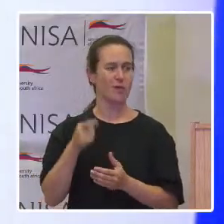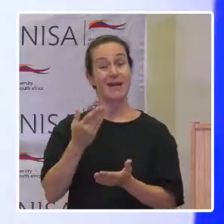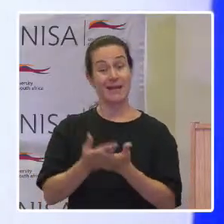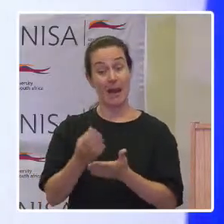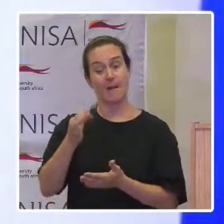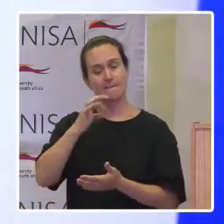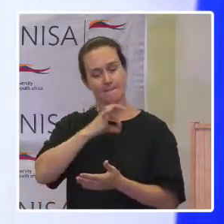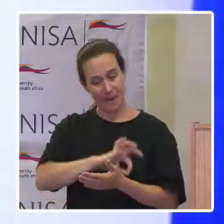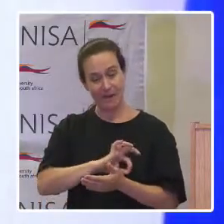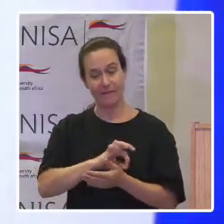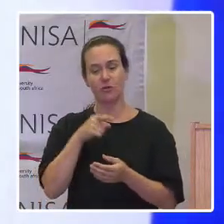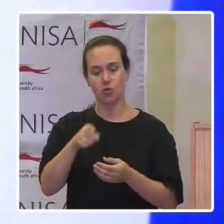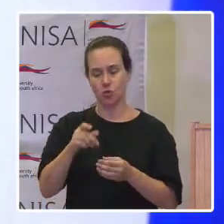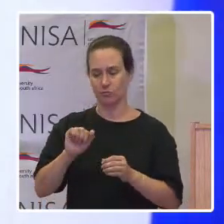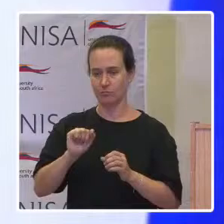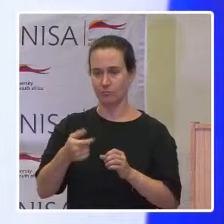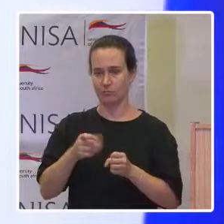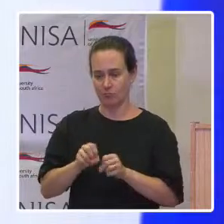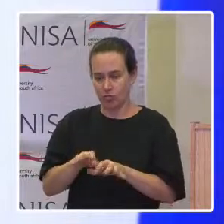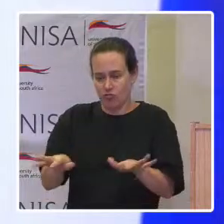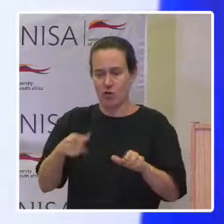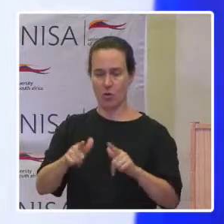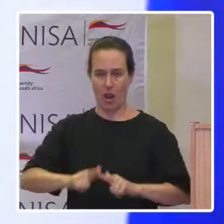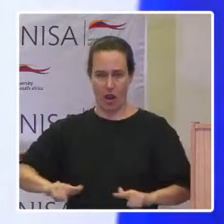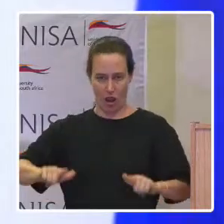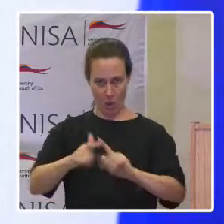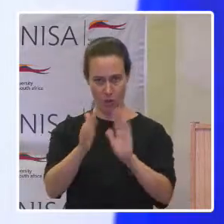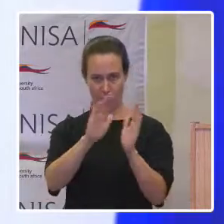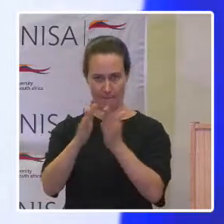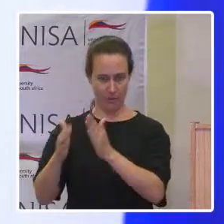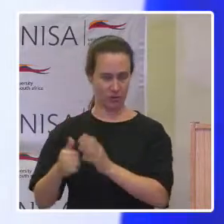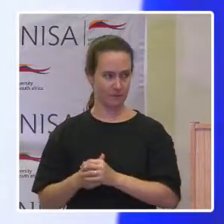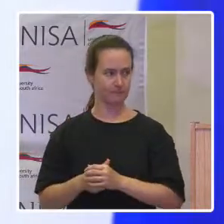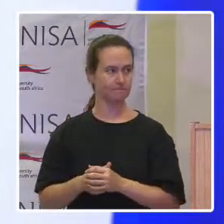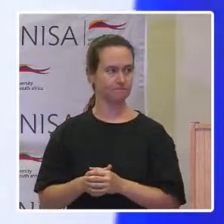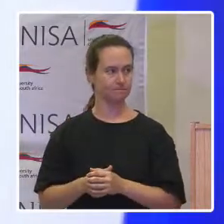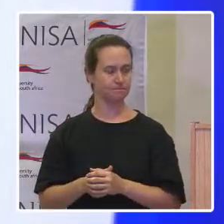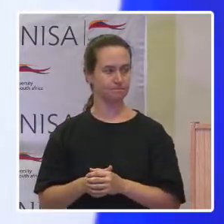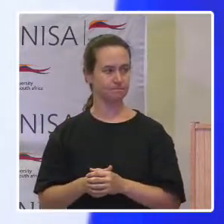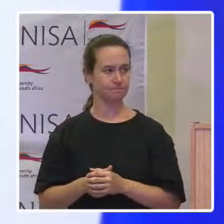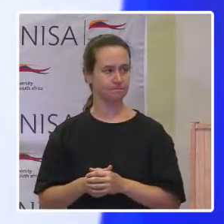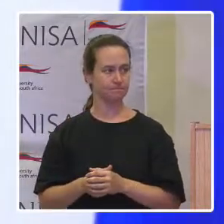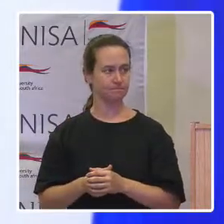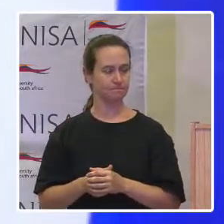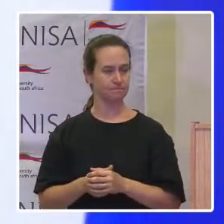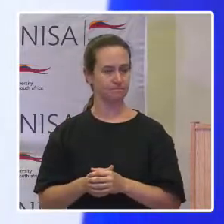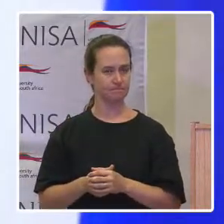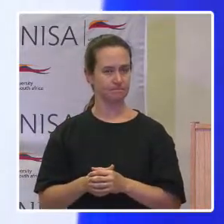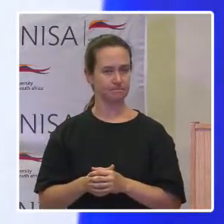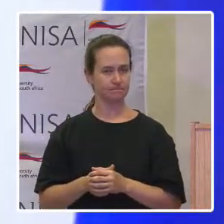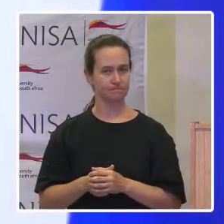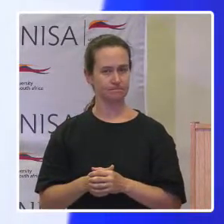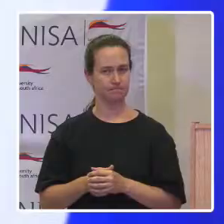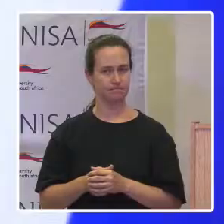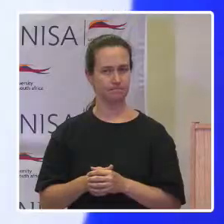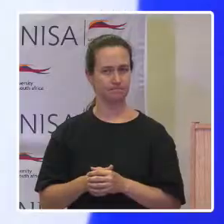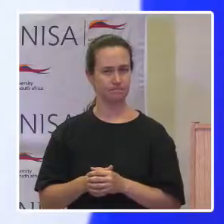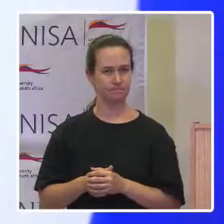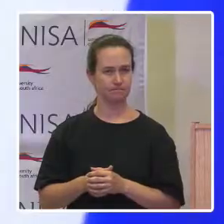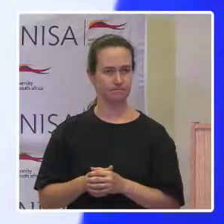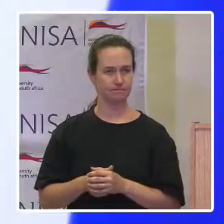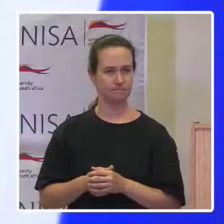benefits flowing to the local communities. So with that kind of framing that we are looking at,